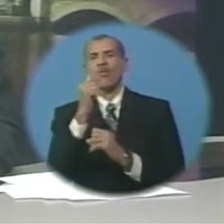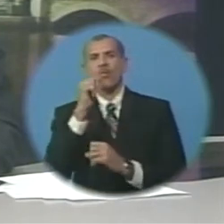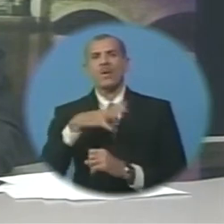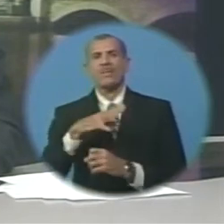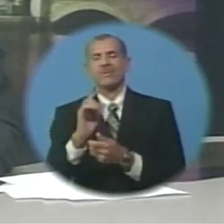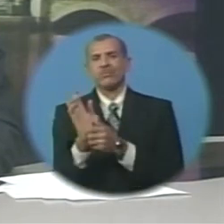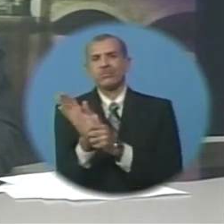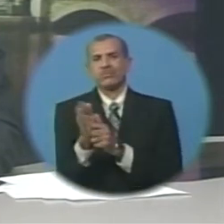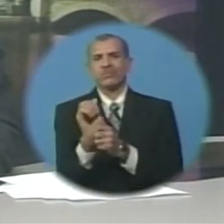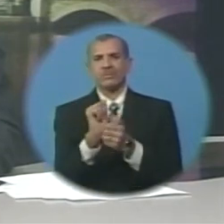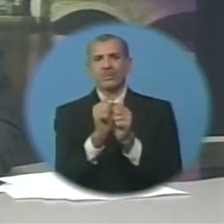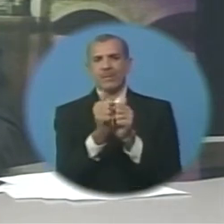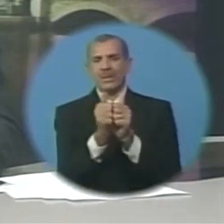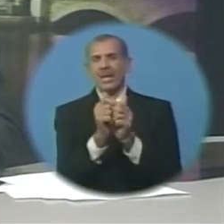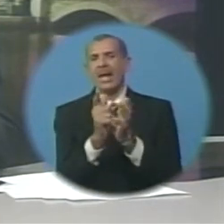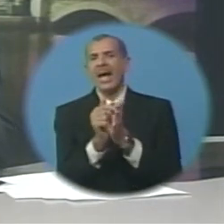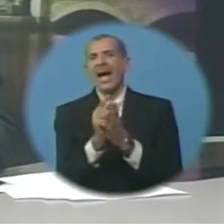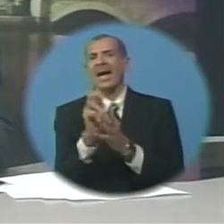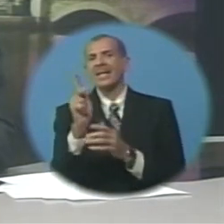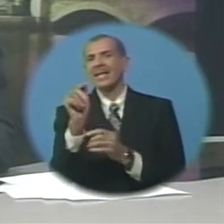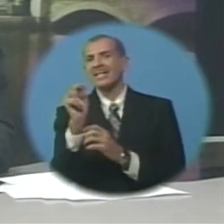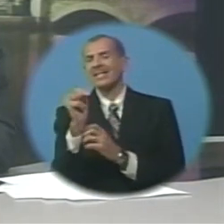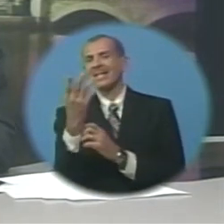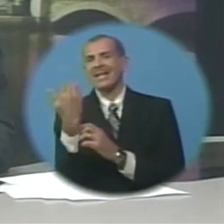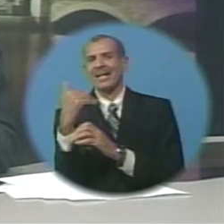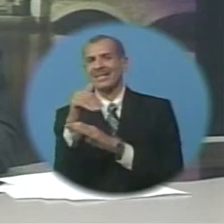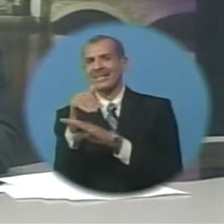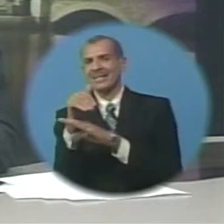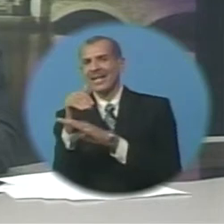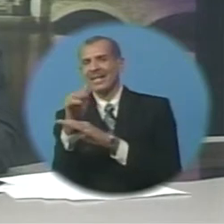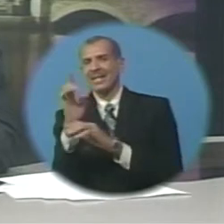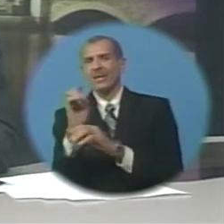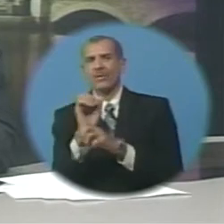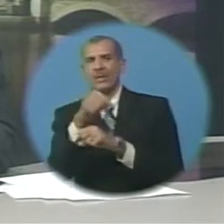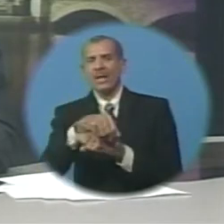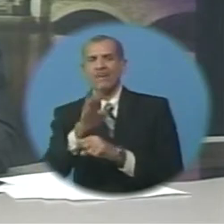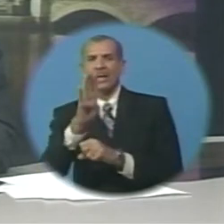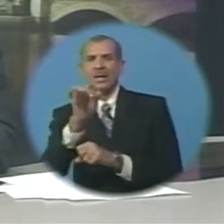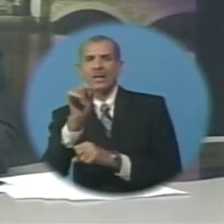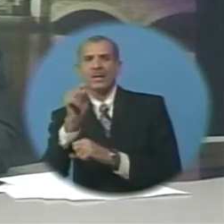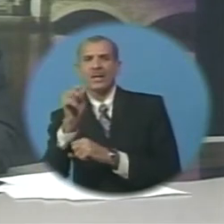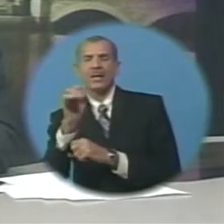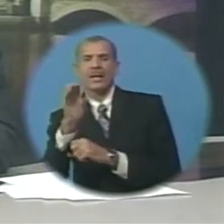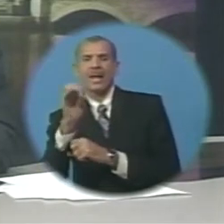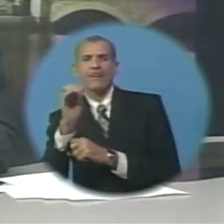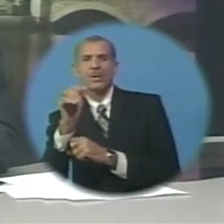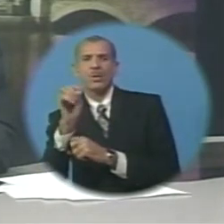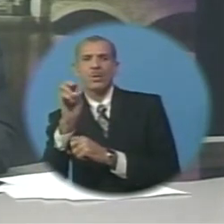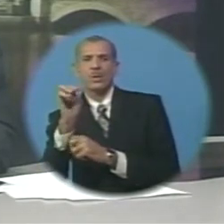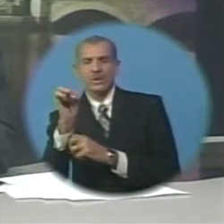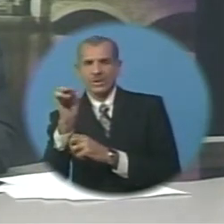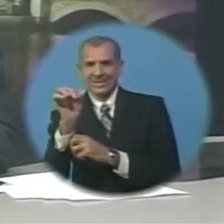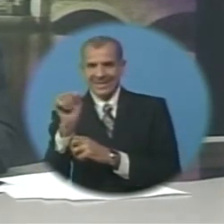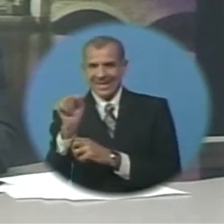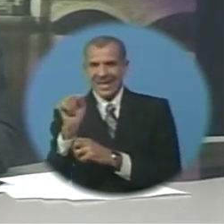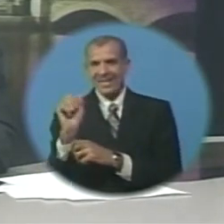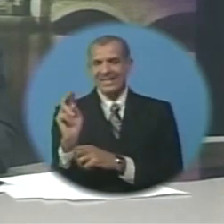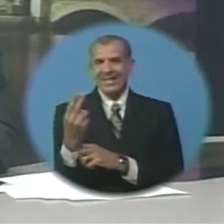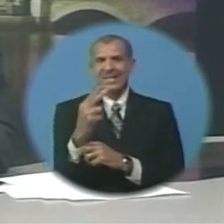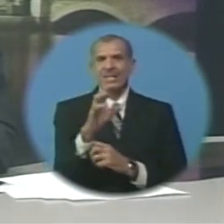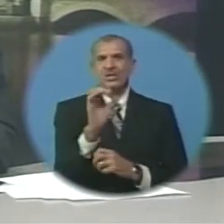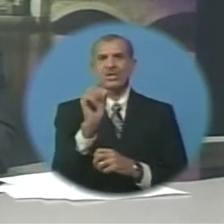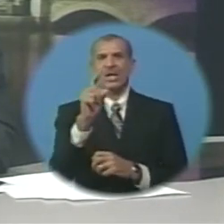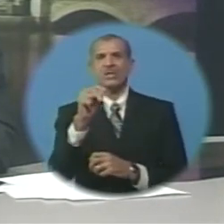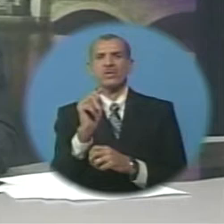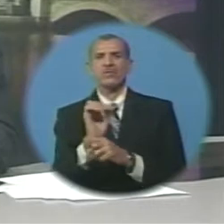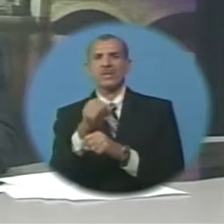1 League. Playing at the Kensington Bond last night, Deacons defeated Burger King Clapham Toners, while in the second game, Chargers defeated the